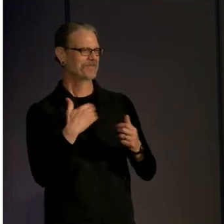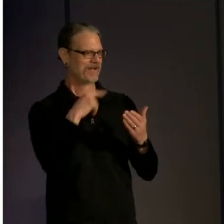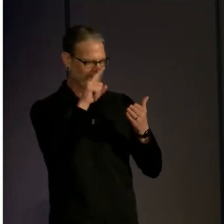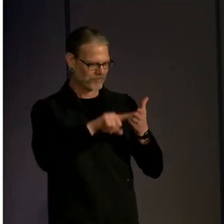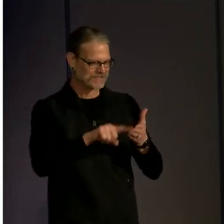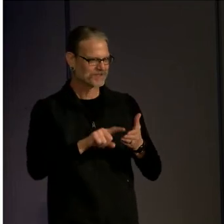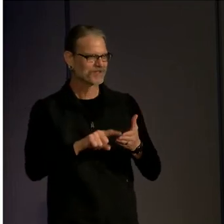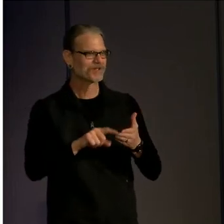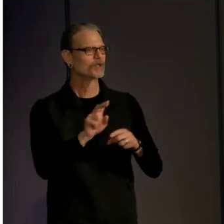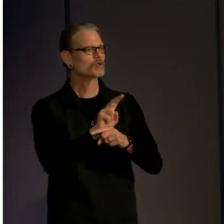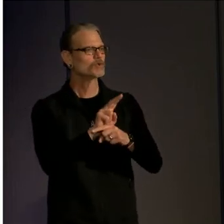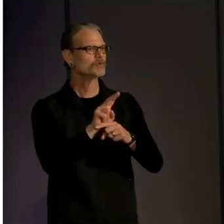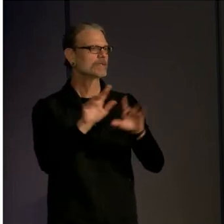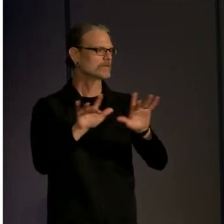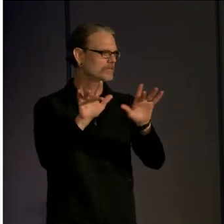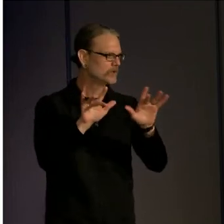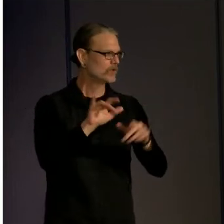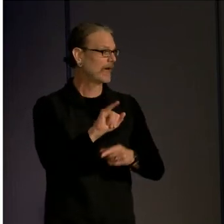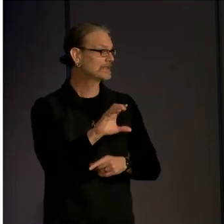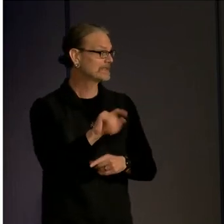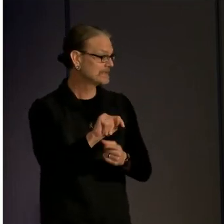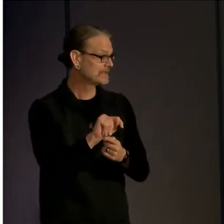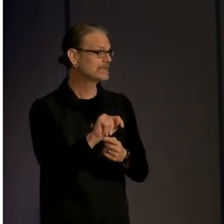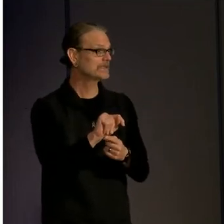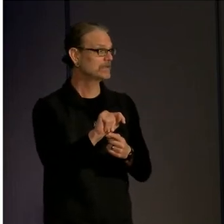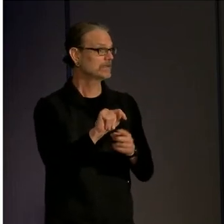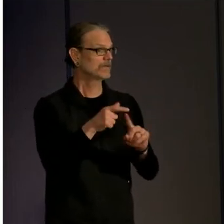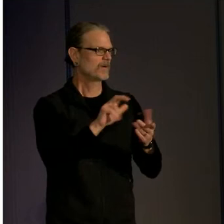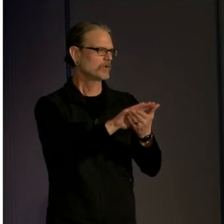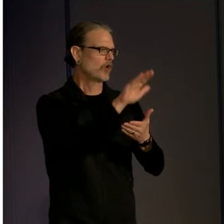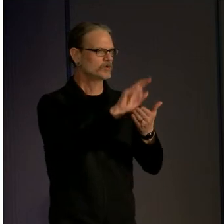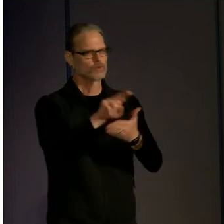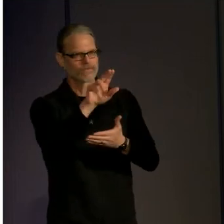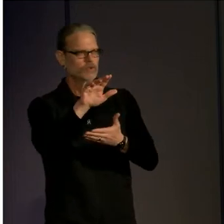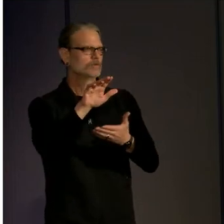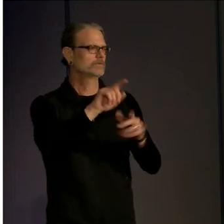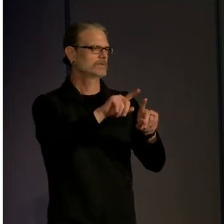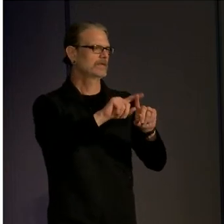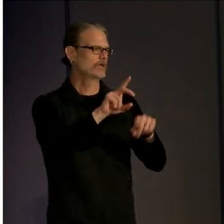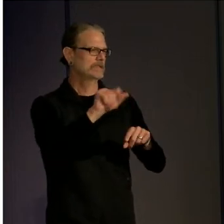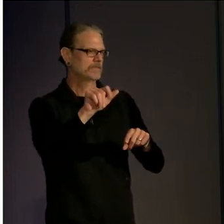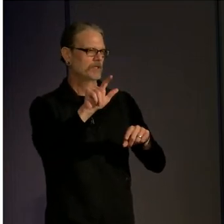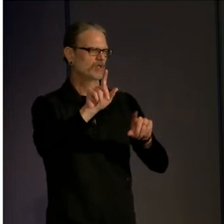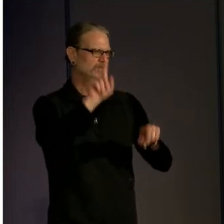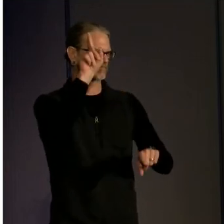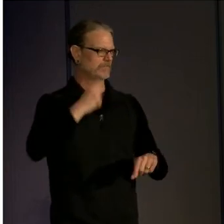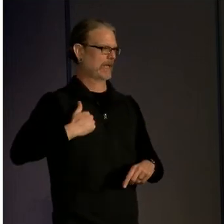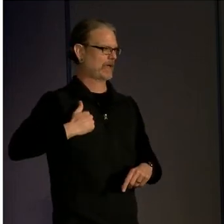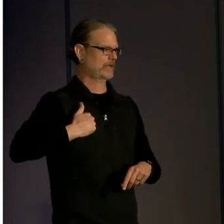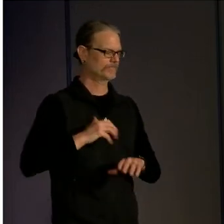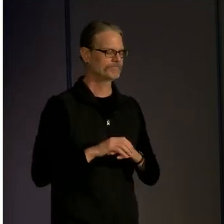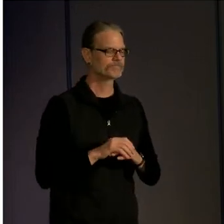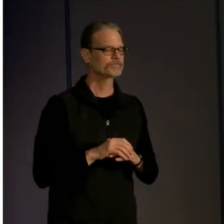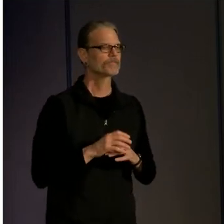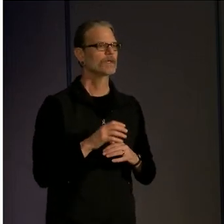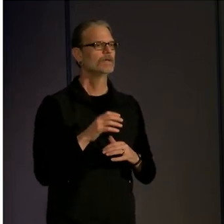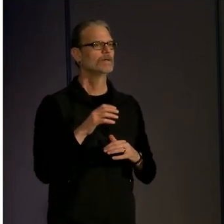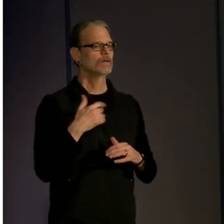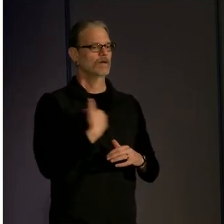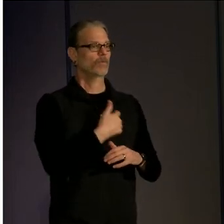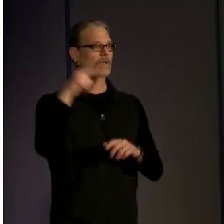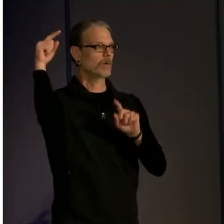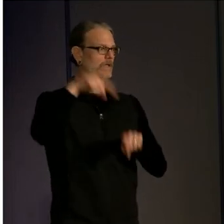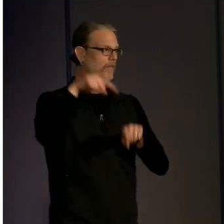computer ICTs by college and university students with different disabilities back in Canada. And we would come here to